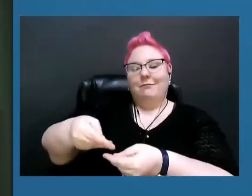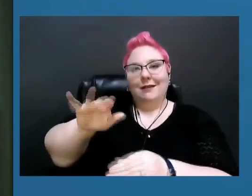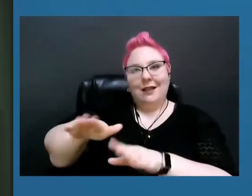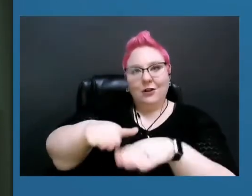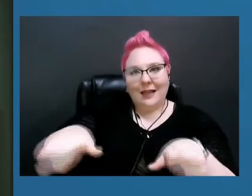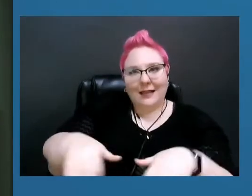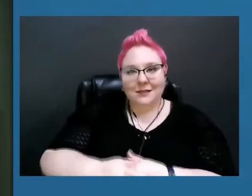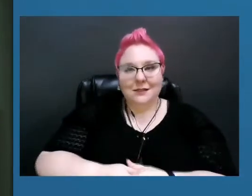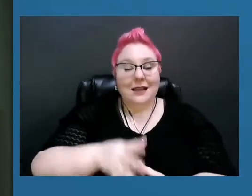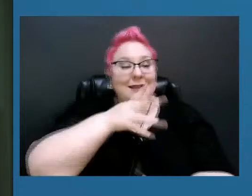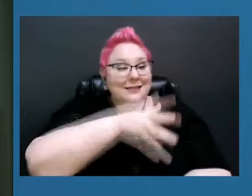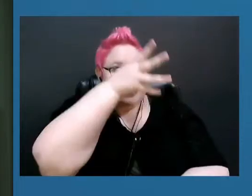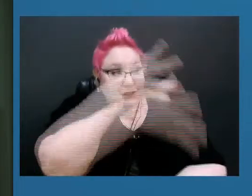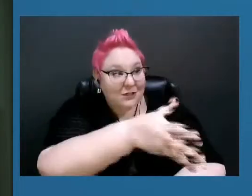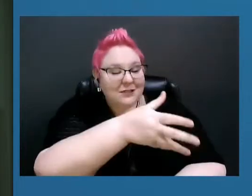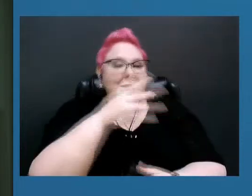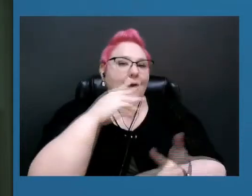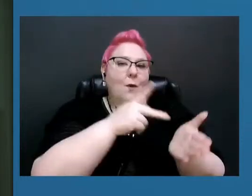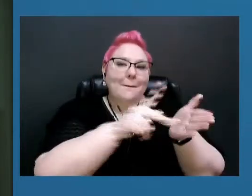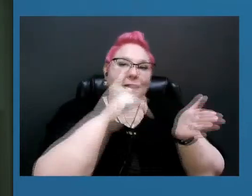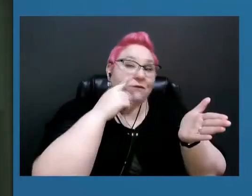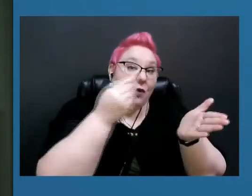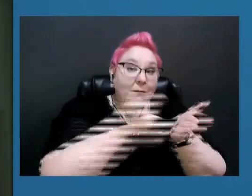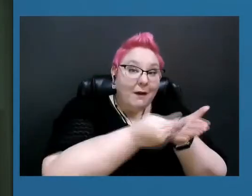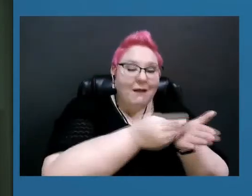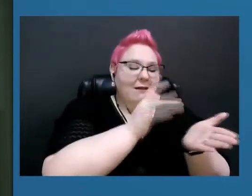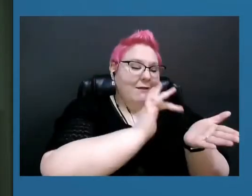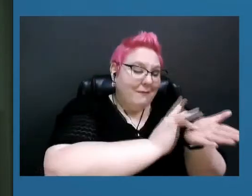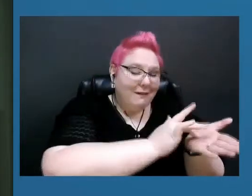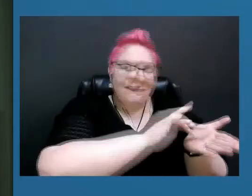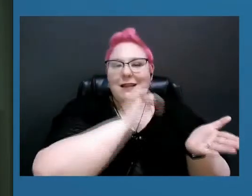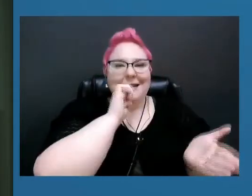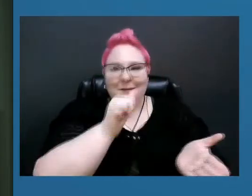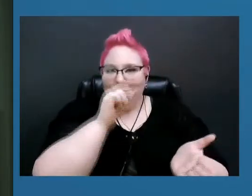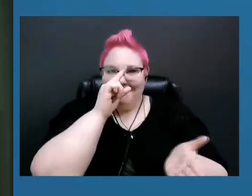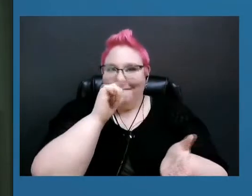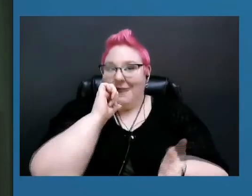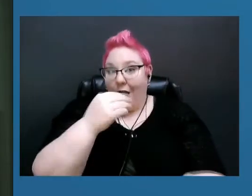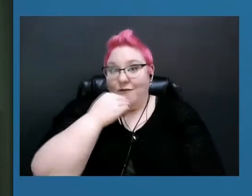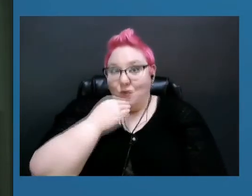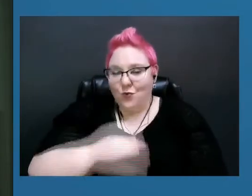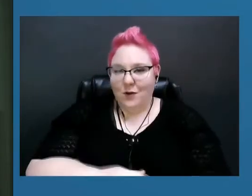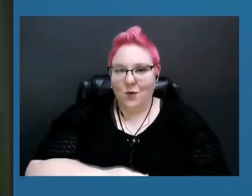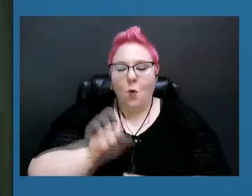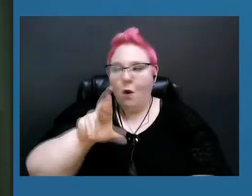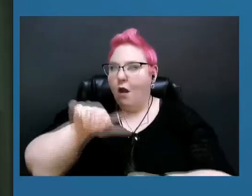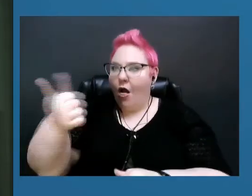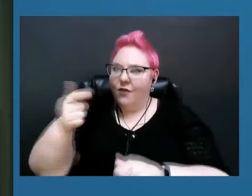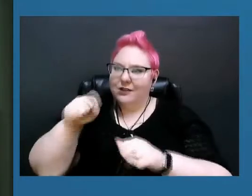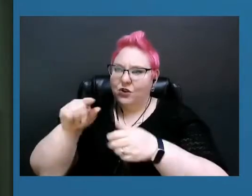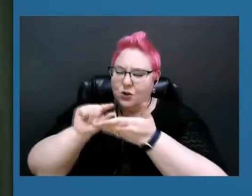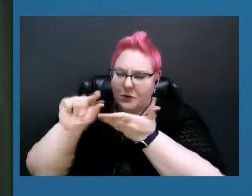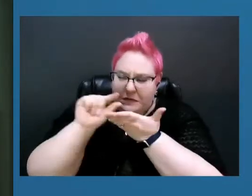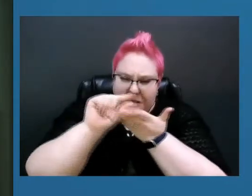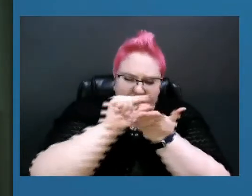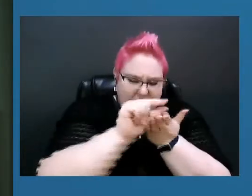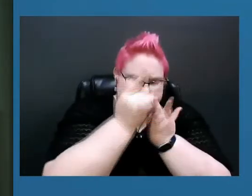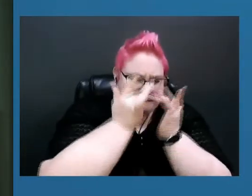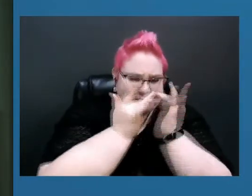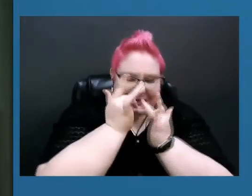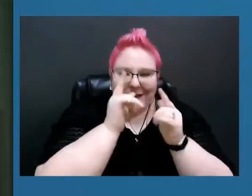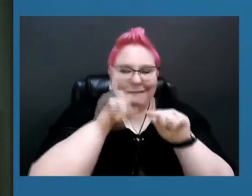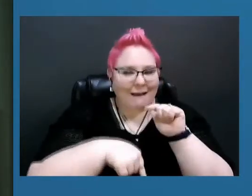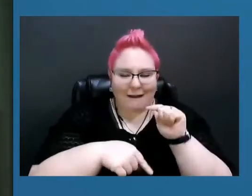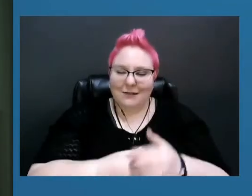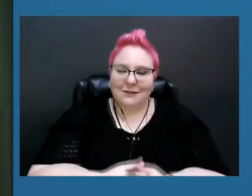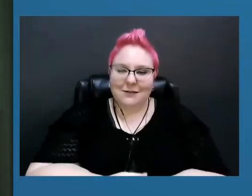And it's working families who do absolutely everything right month after month and they just can't make ends meet. This crisis is set to get a lot worse